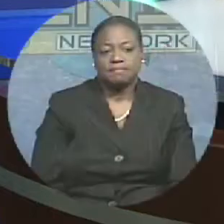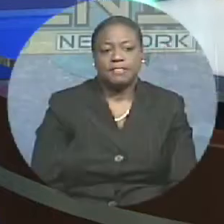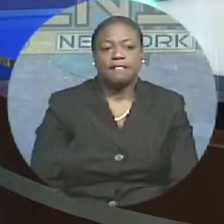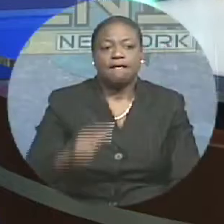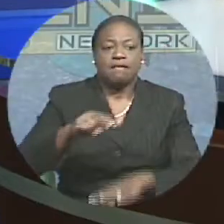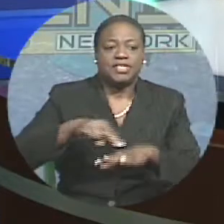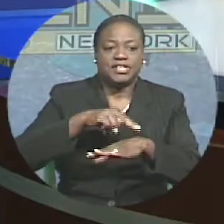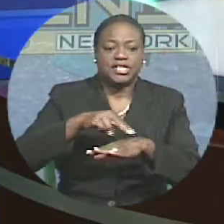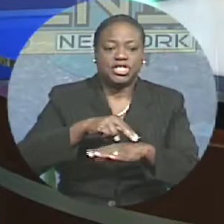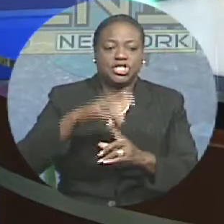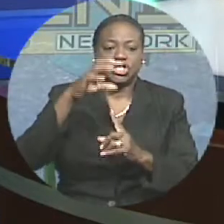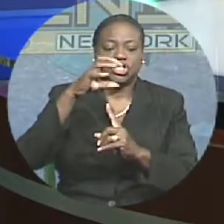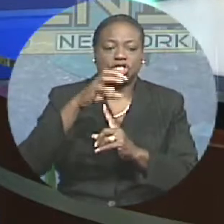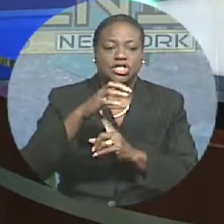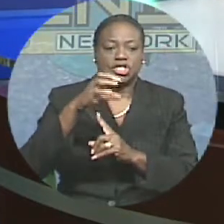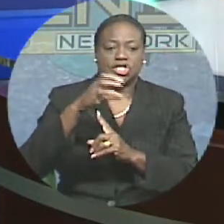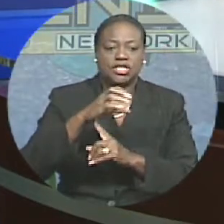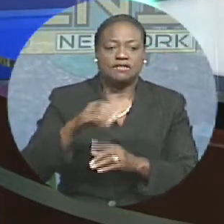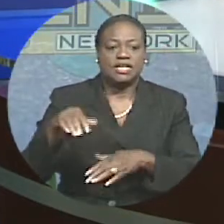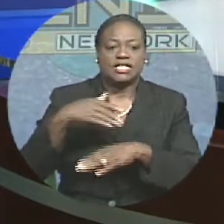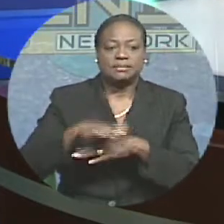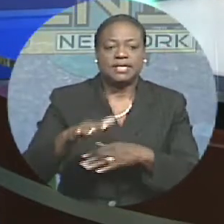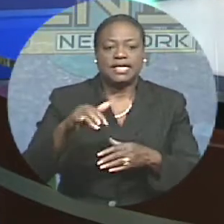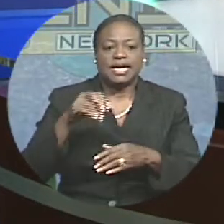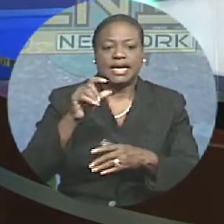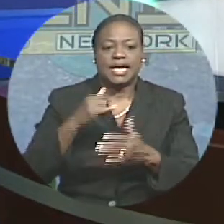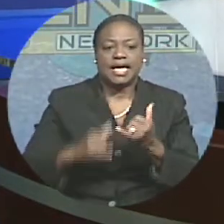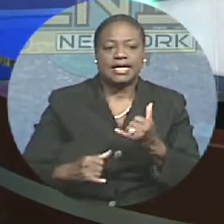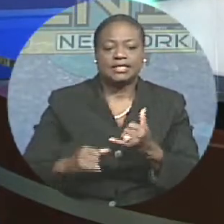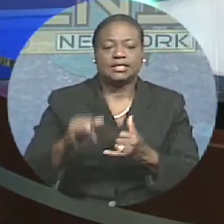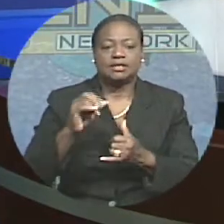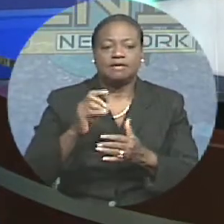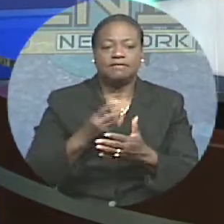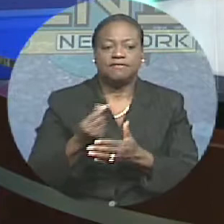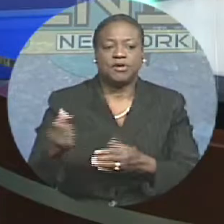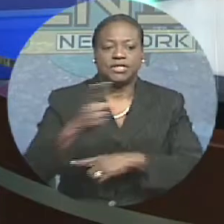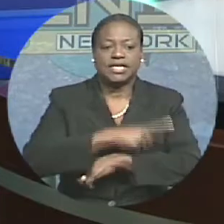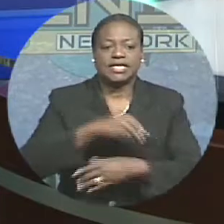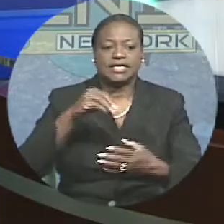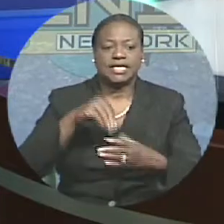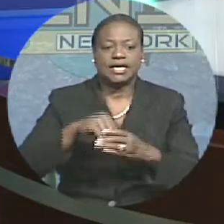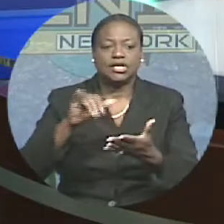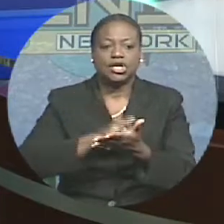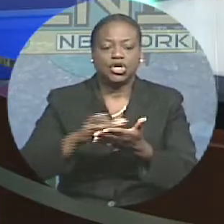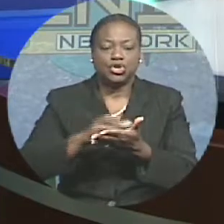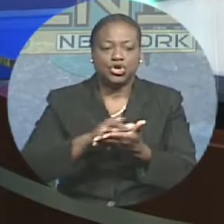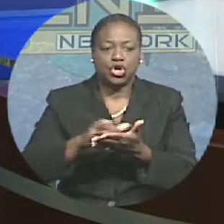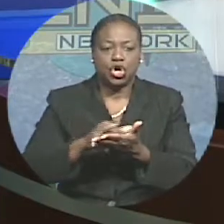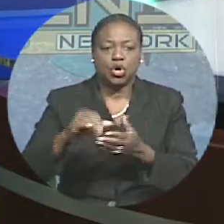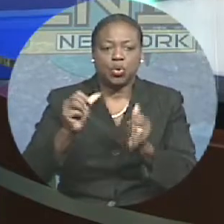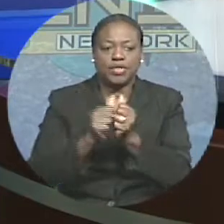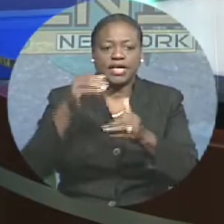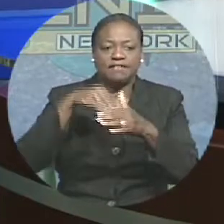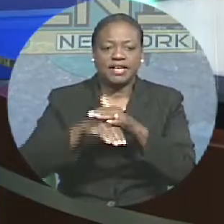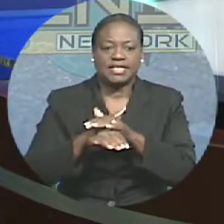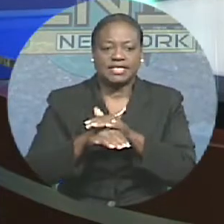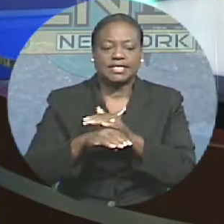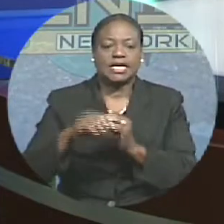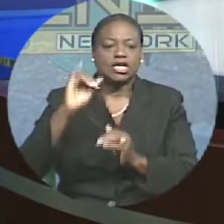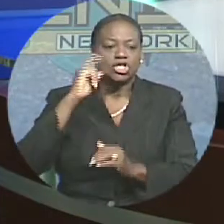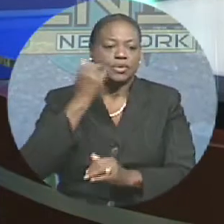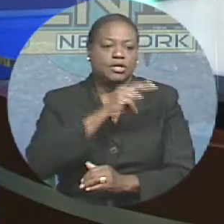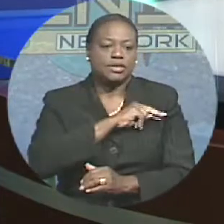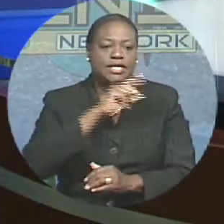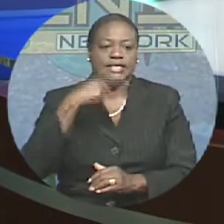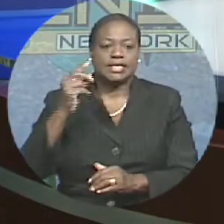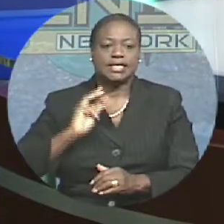The nation's chief spent the last 2 days in New York in major meetings with investors. Janae Noel Ferguson tells us more about those discussions in